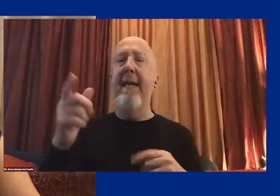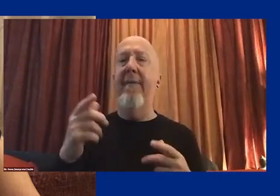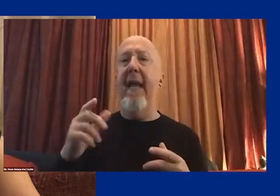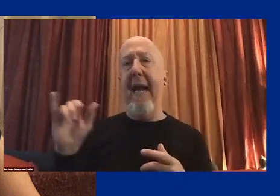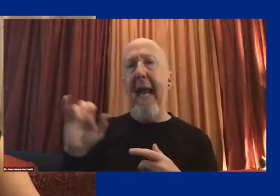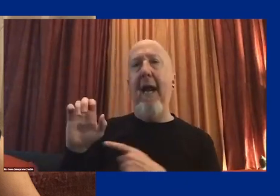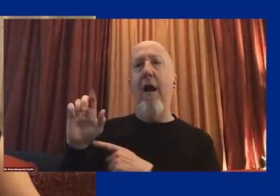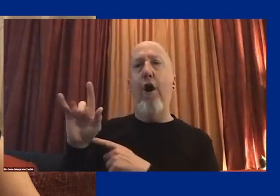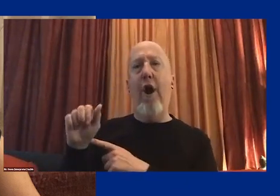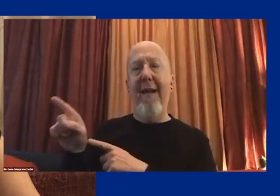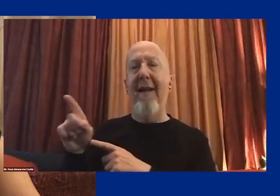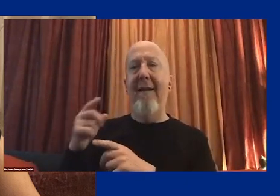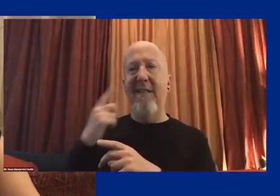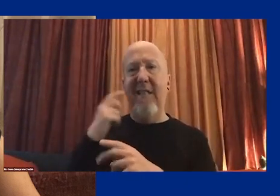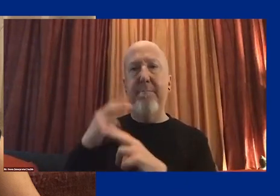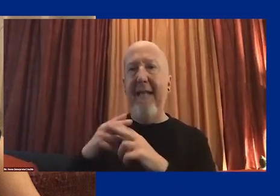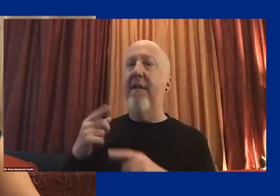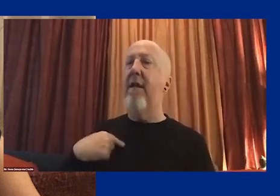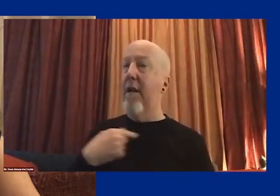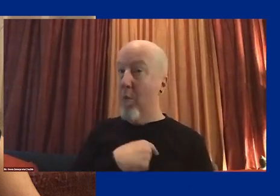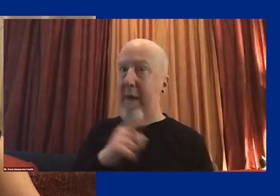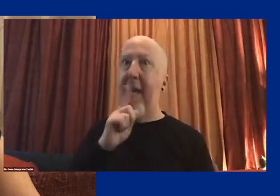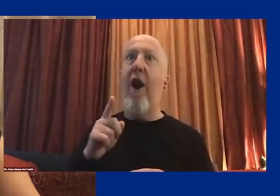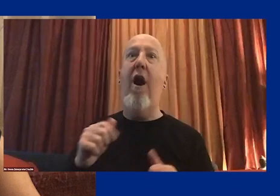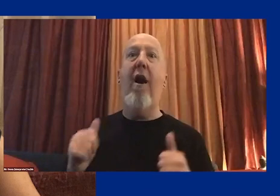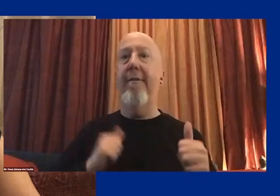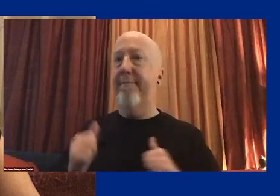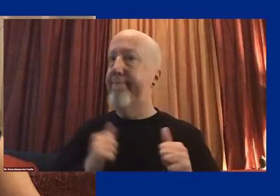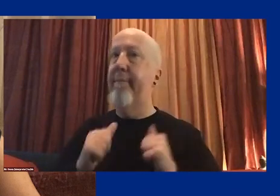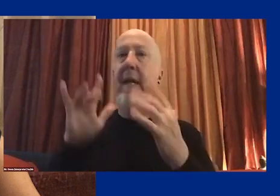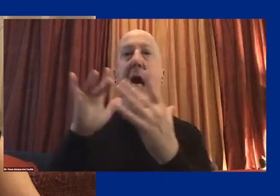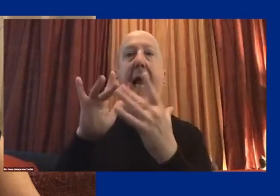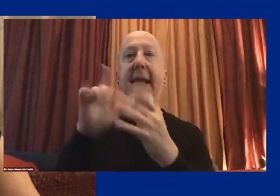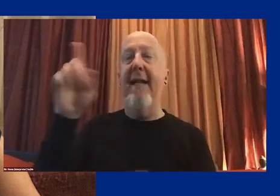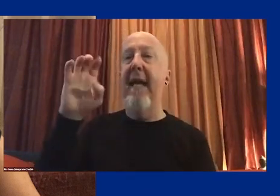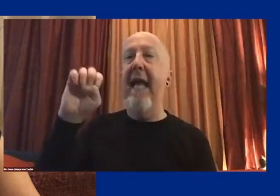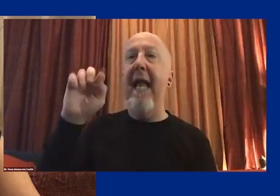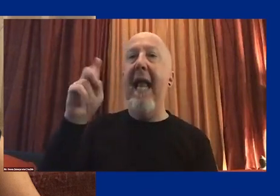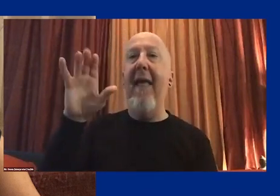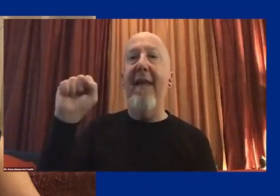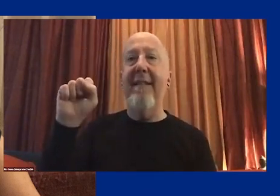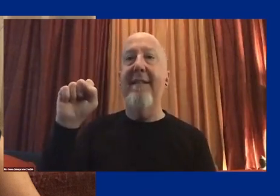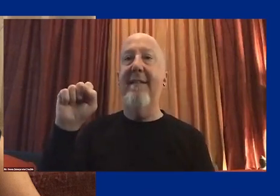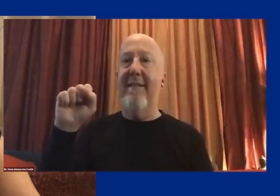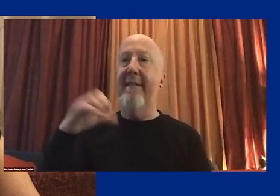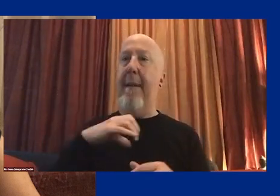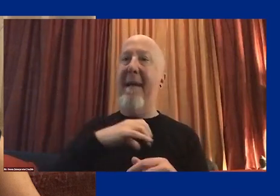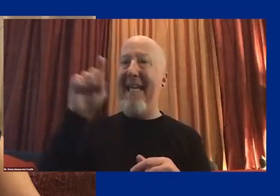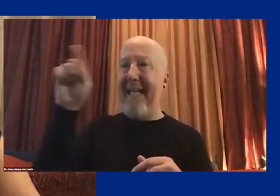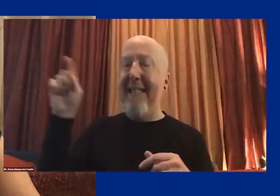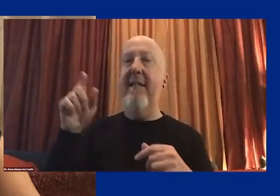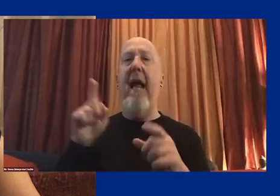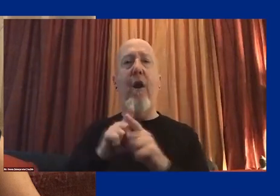actively reaching out to ethics committees and being in conversation with people, and then doing all kinds of